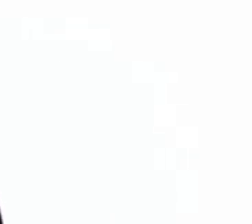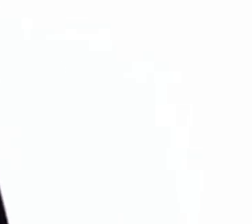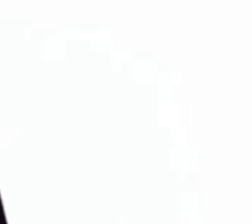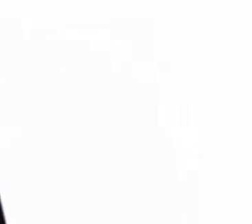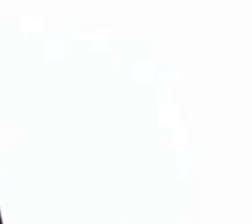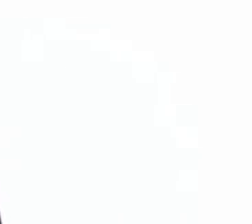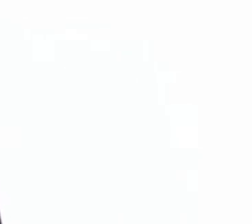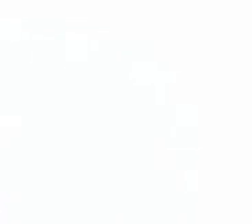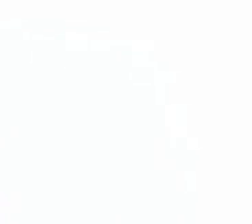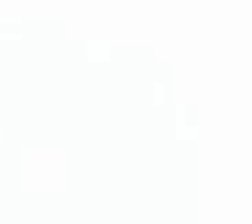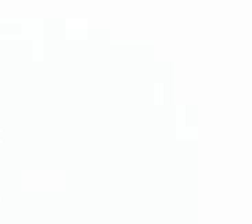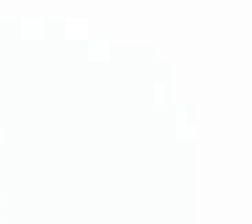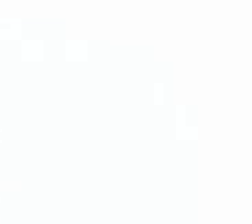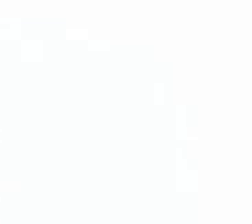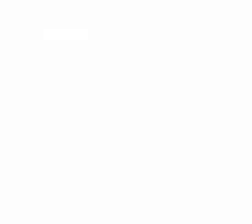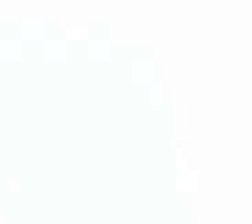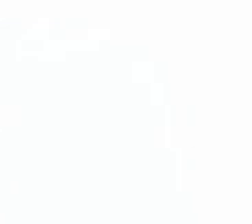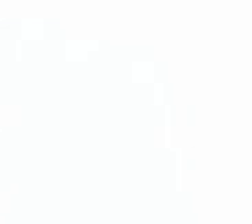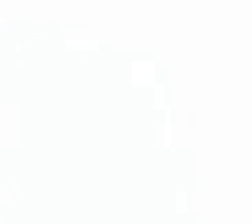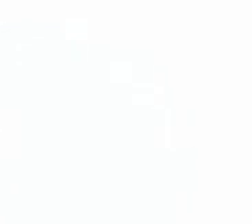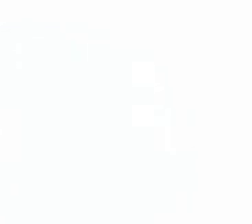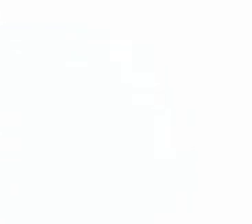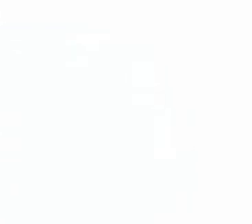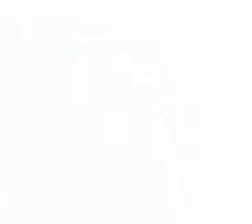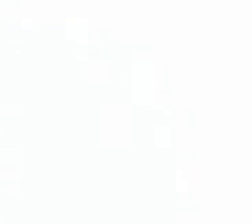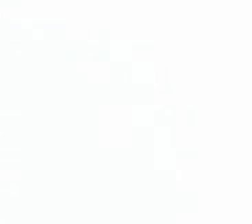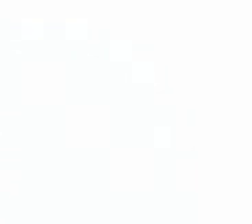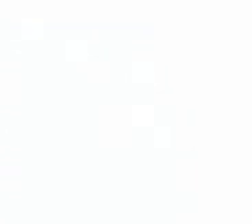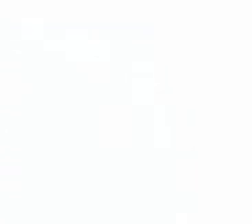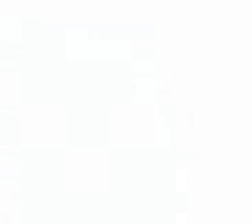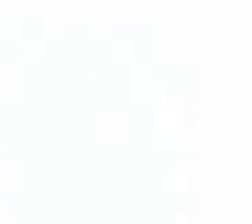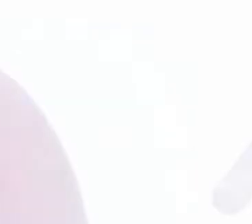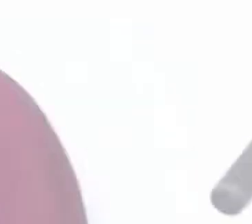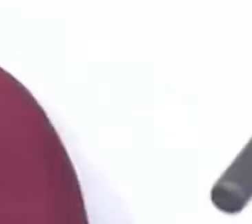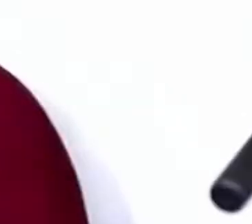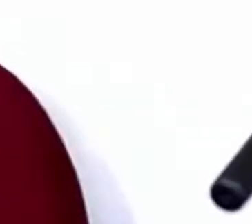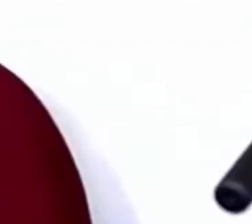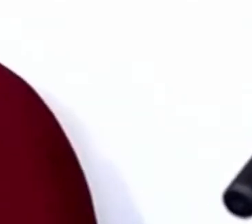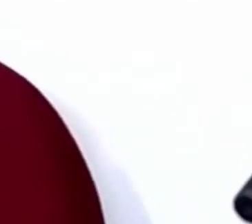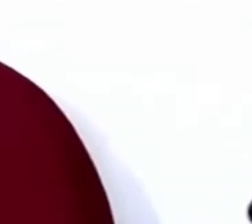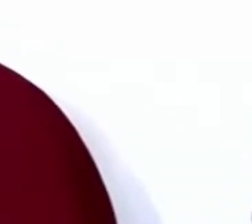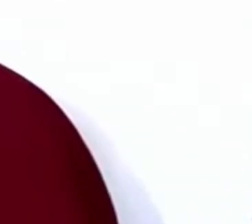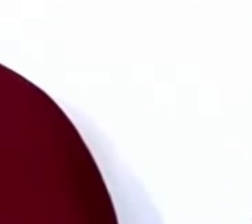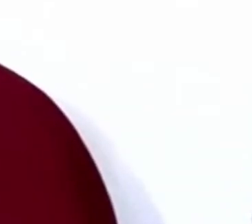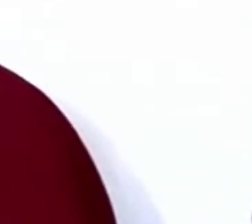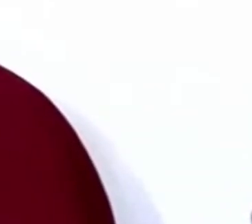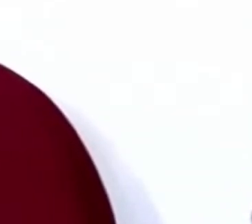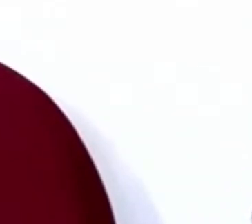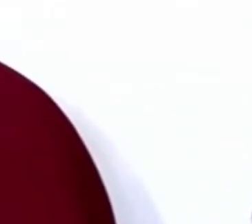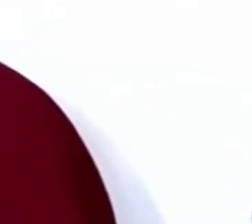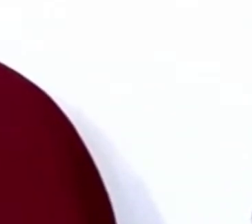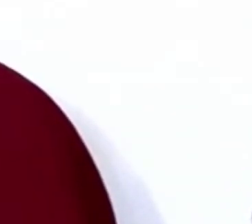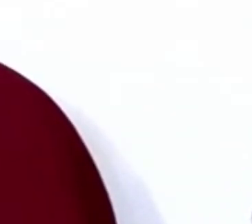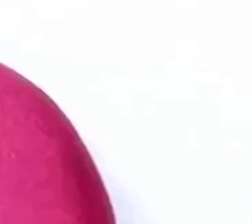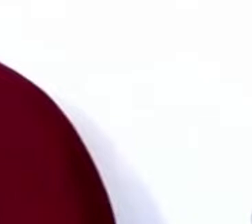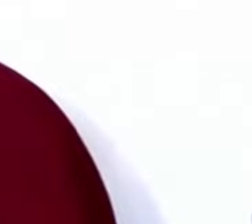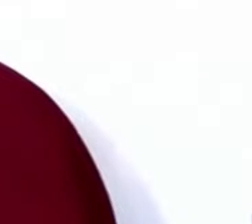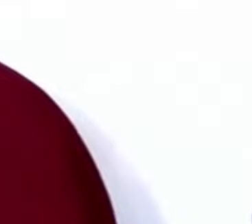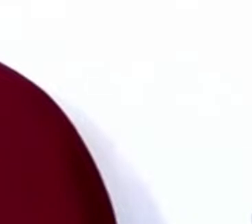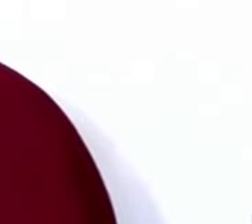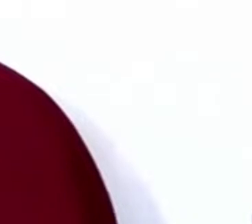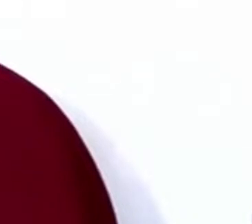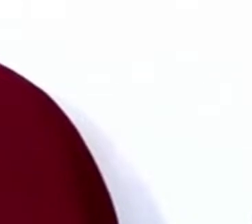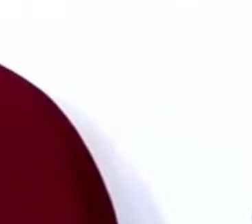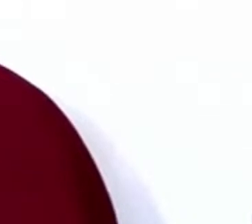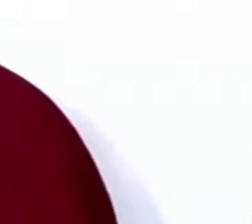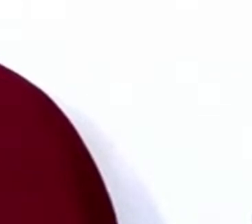possible. To our cooperative partners here present, we are very grateful. And Ms. Elsie Simpamba, Acting Principal